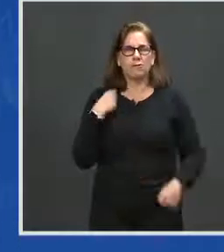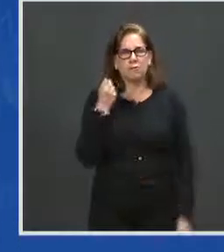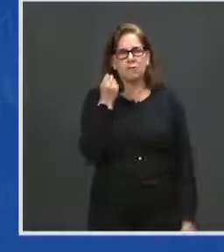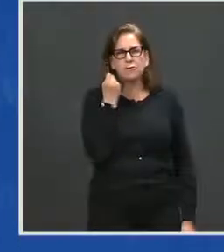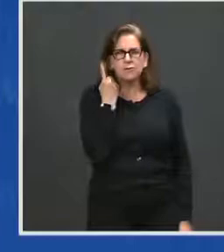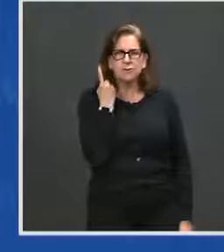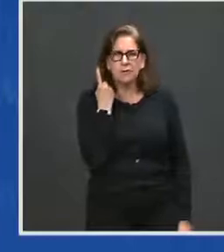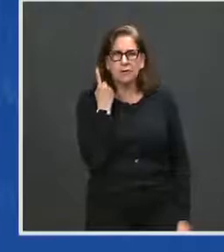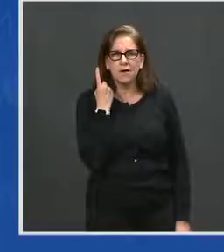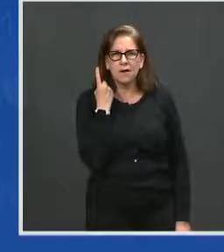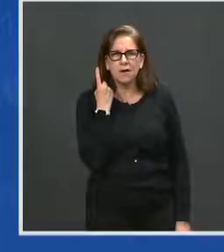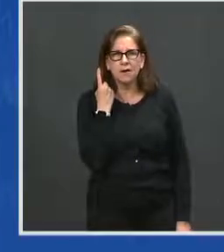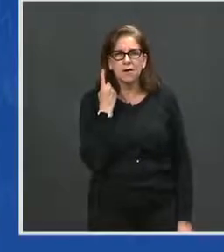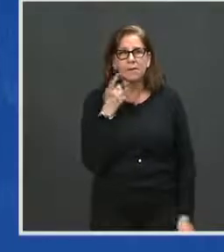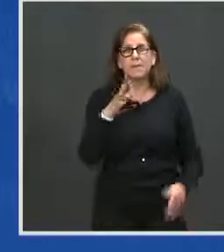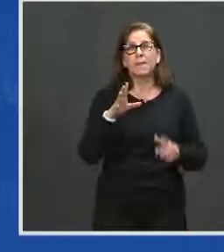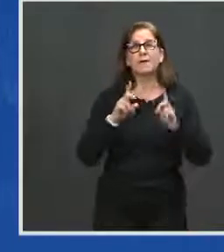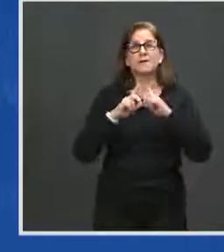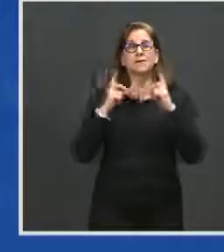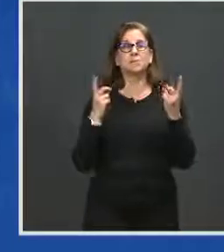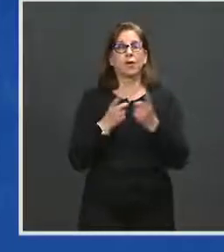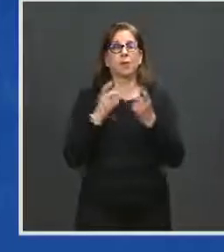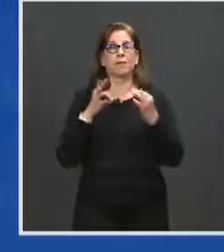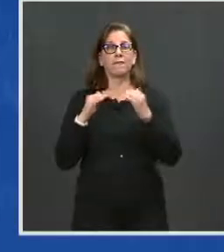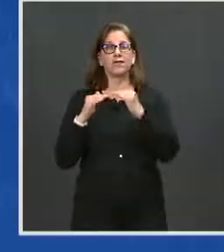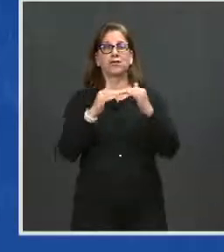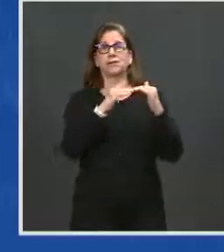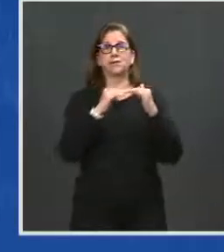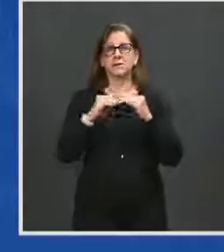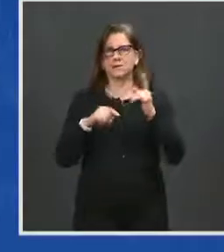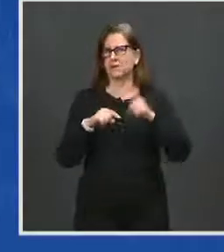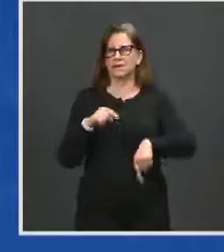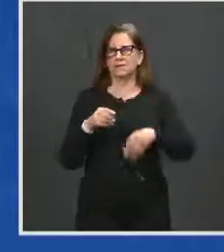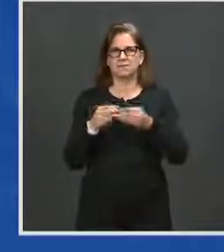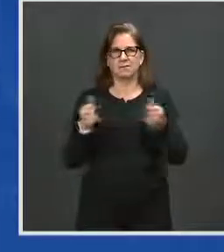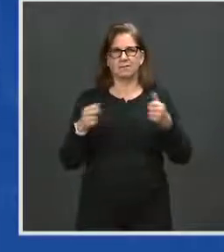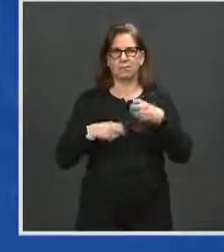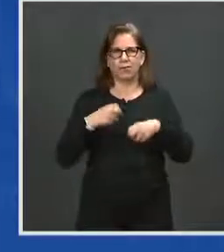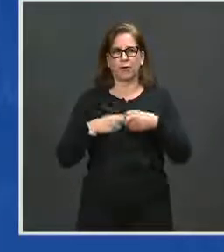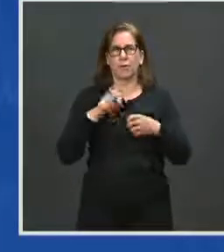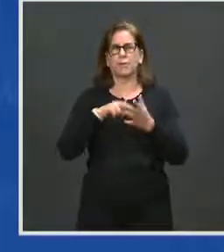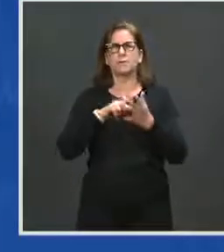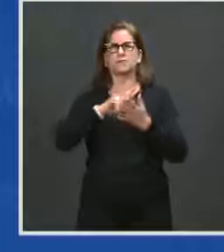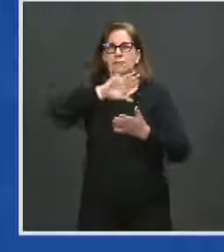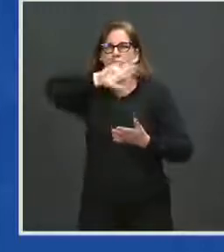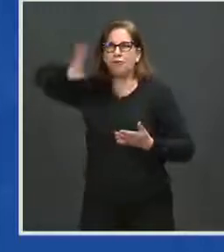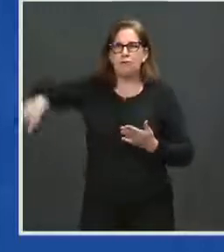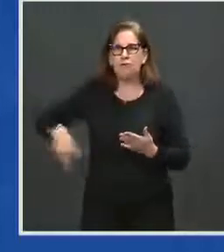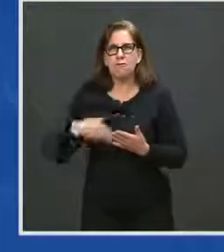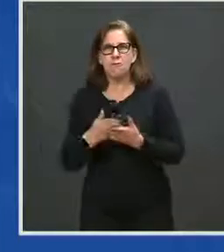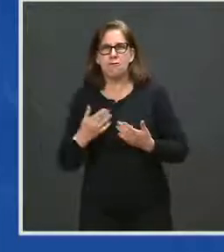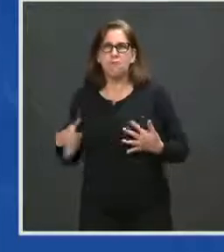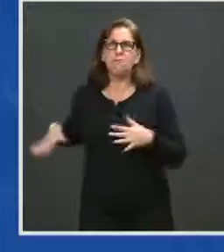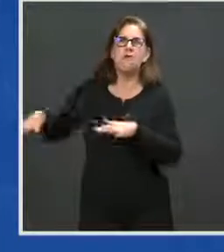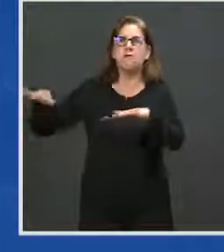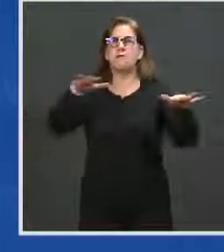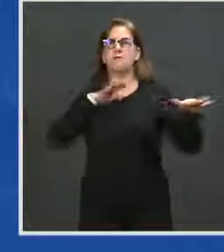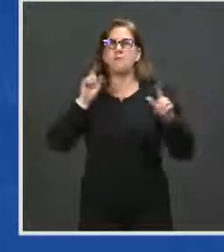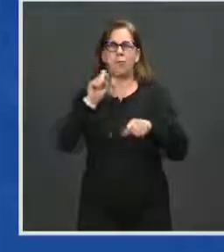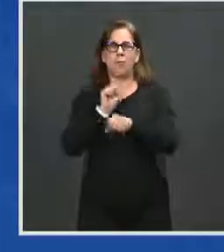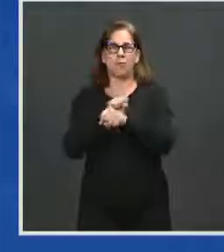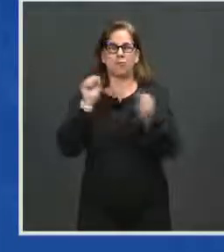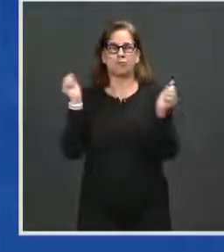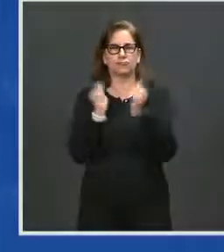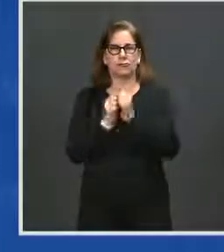solve the problem. It is a problem that we must all work on together in a collective effort to keep guns out